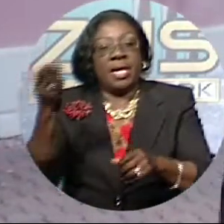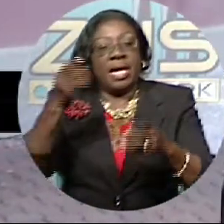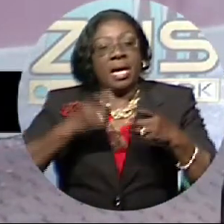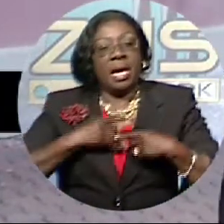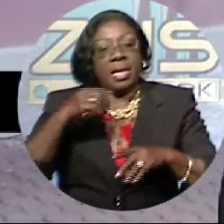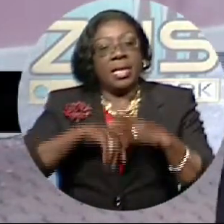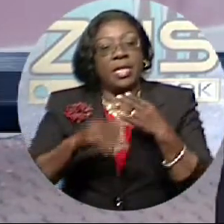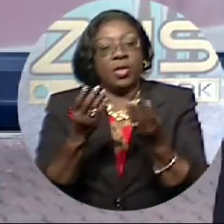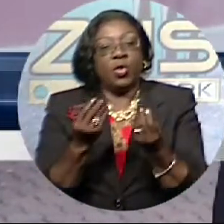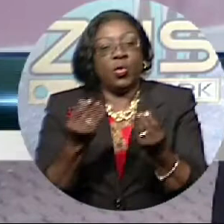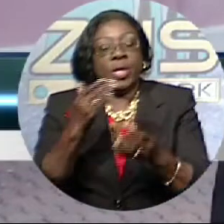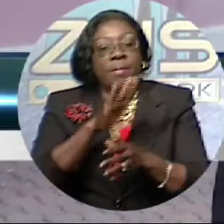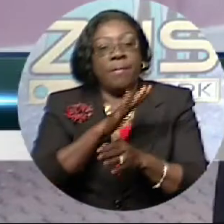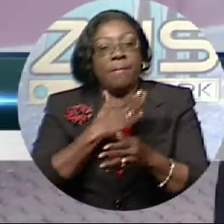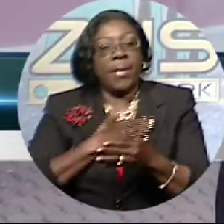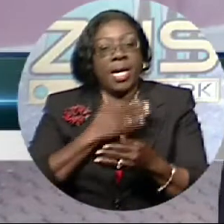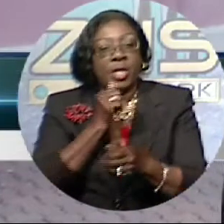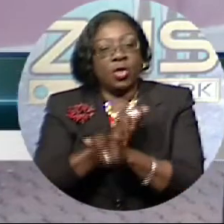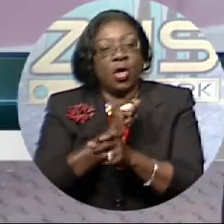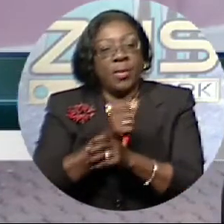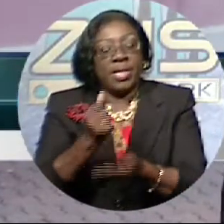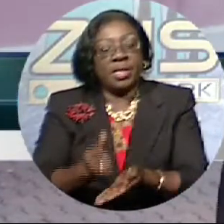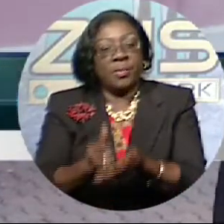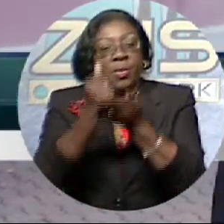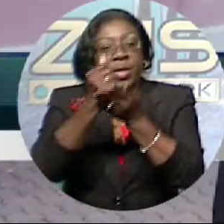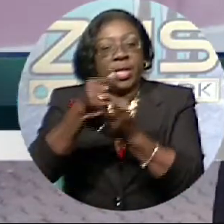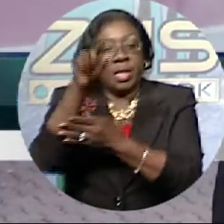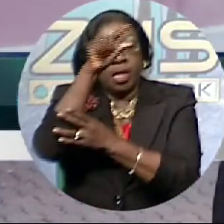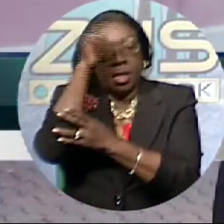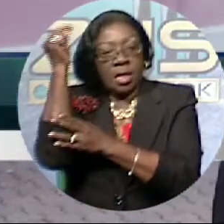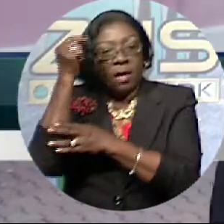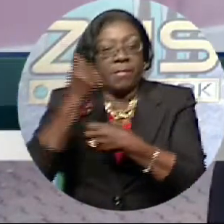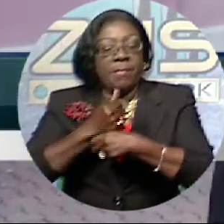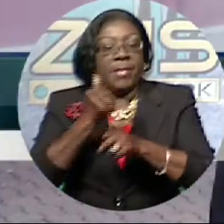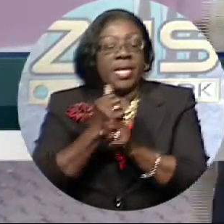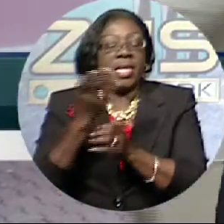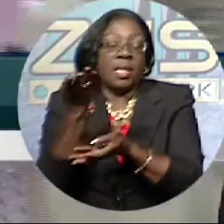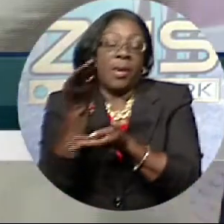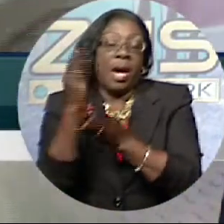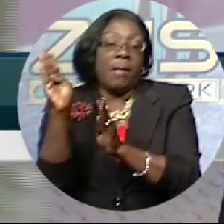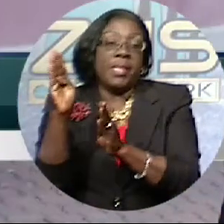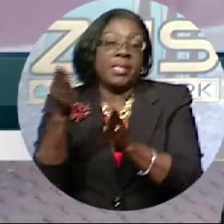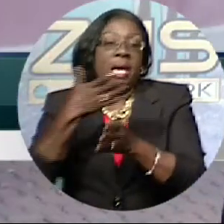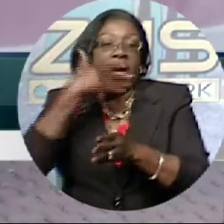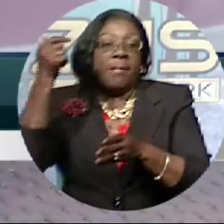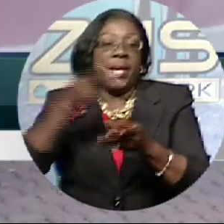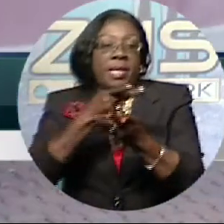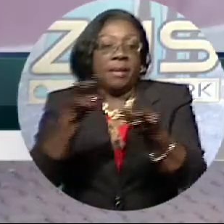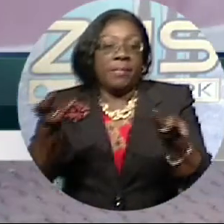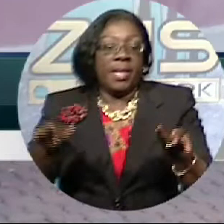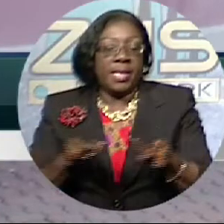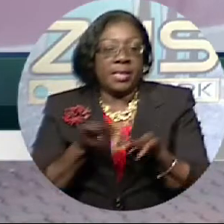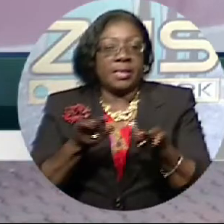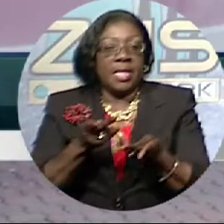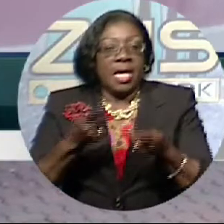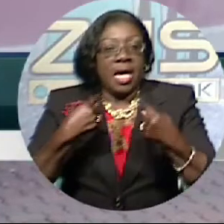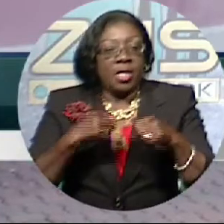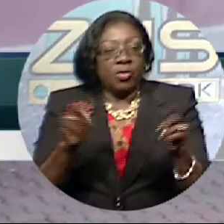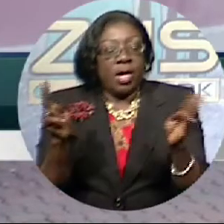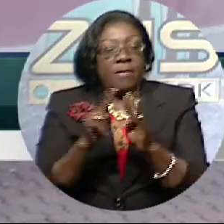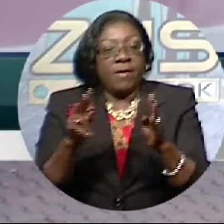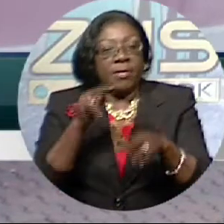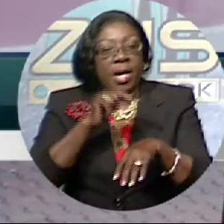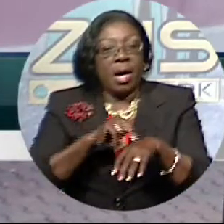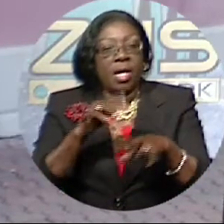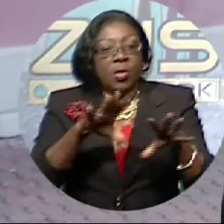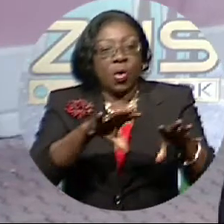into doing my job, into supporting the government and making the Bahamas a better place to be as a cabinet minister. And I tried very hard to